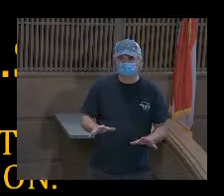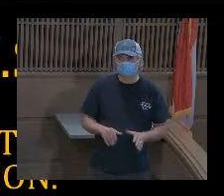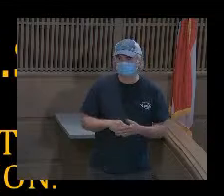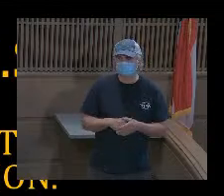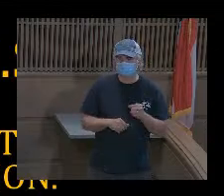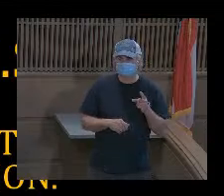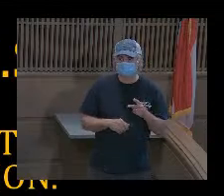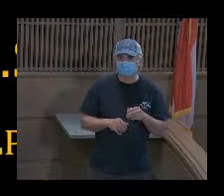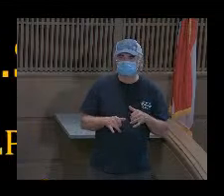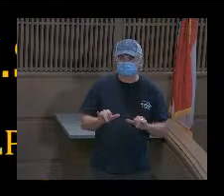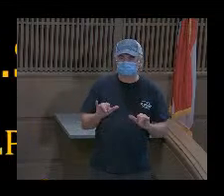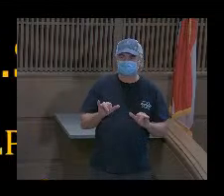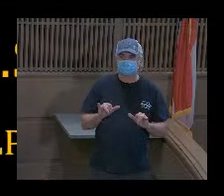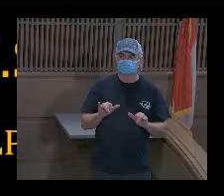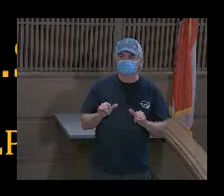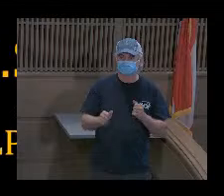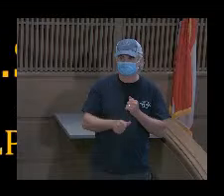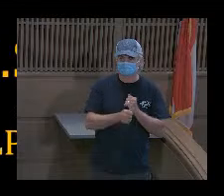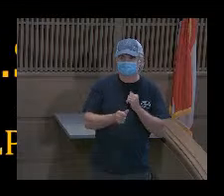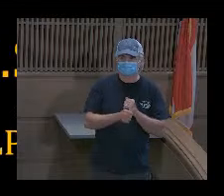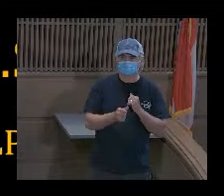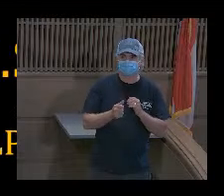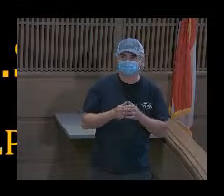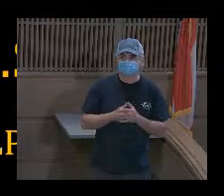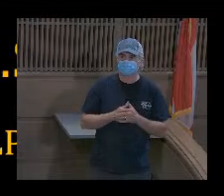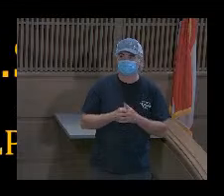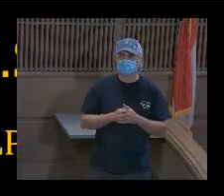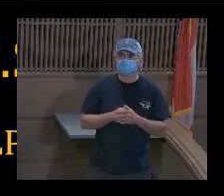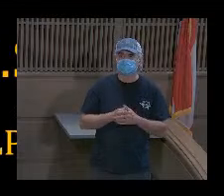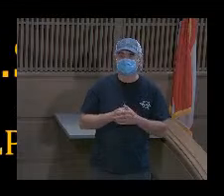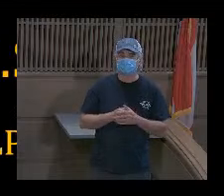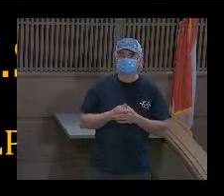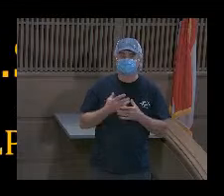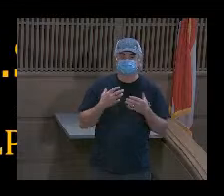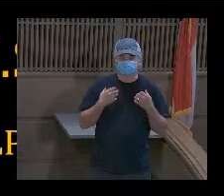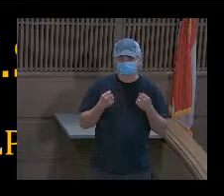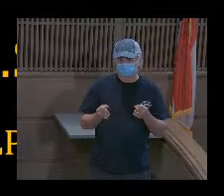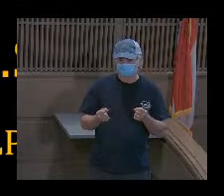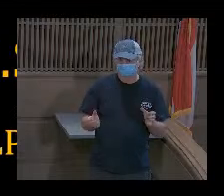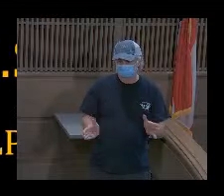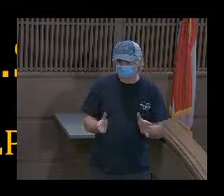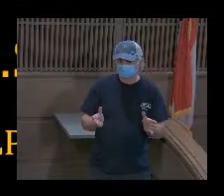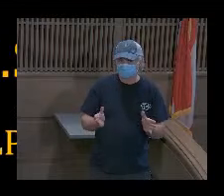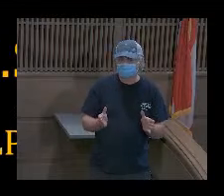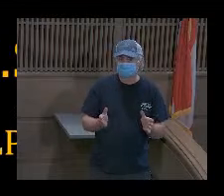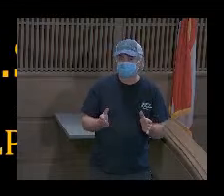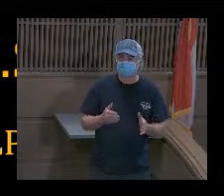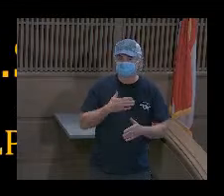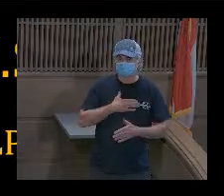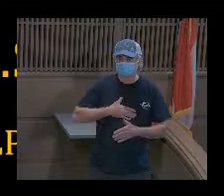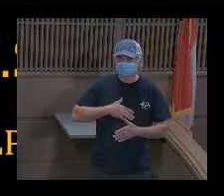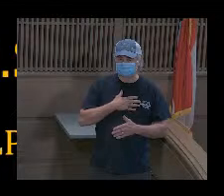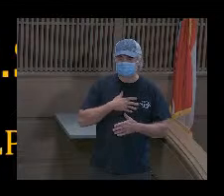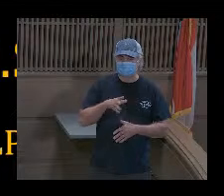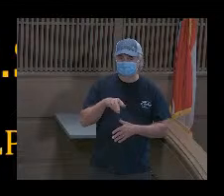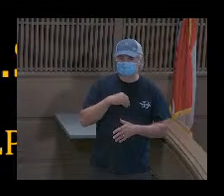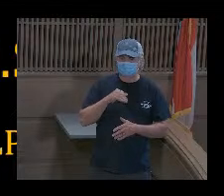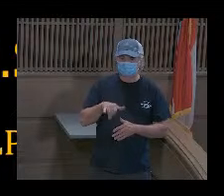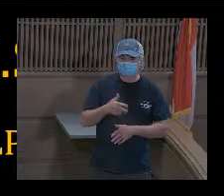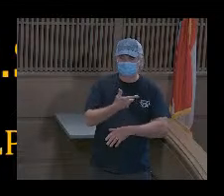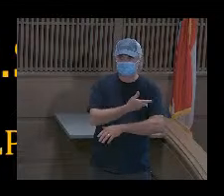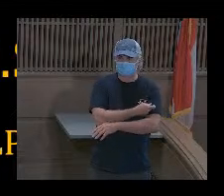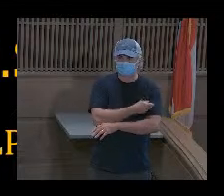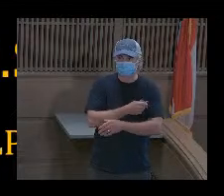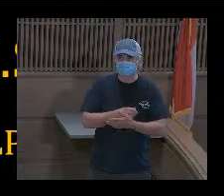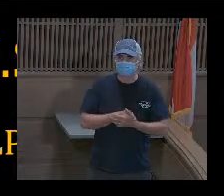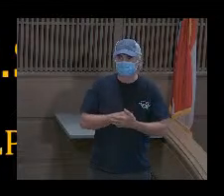still dangerous. It is still deadly. We strongly encourage you, please get the vaccine, reach out to other people, and